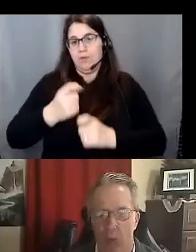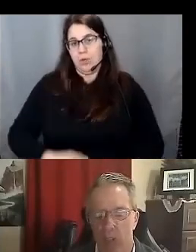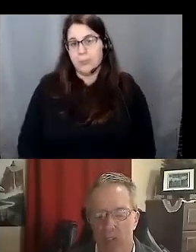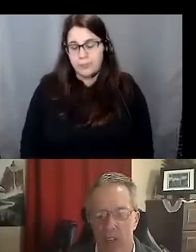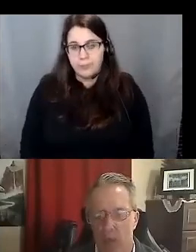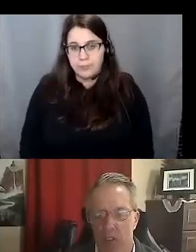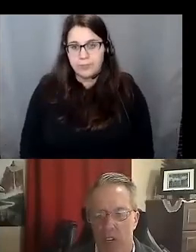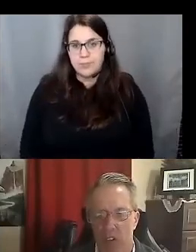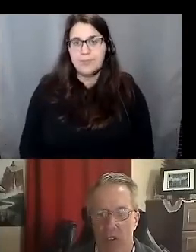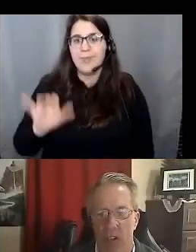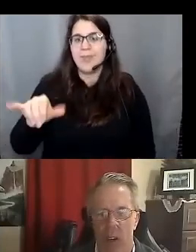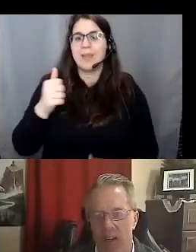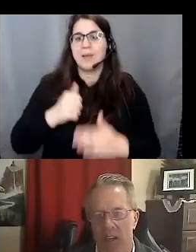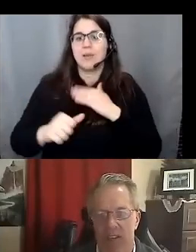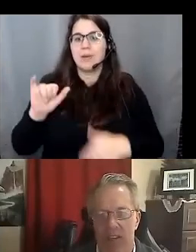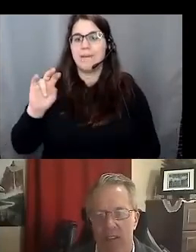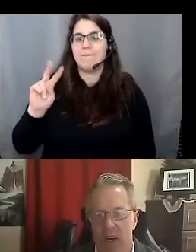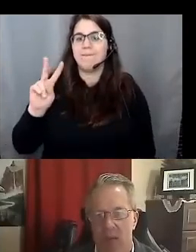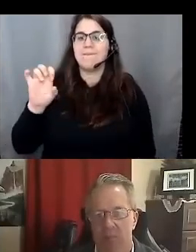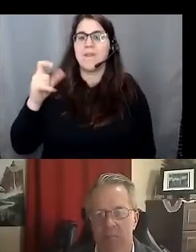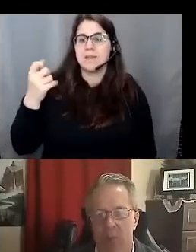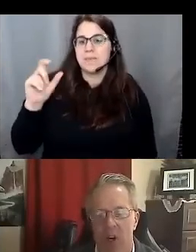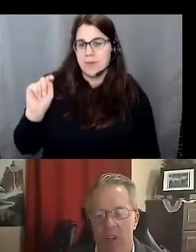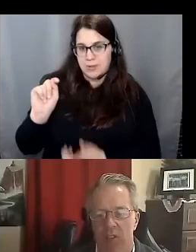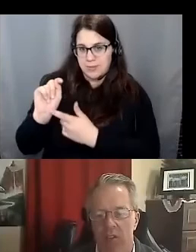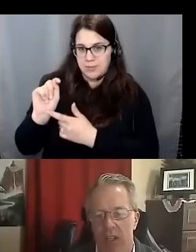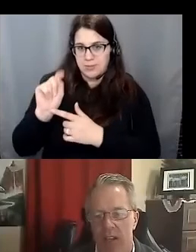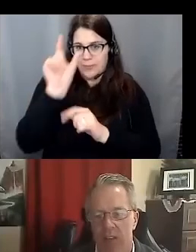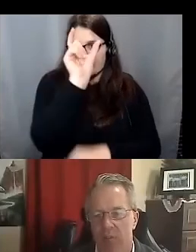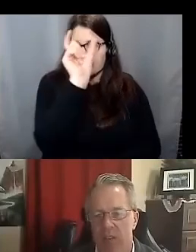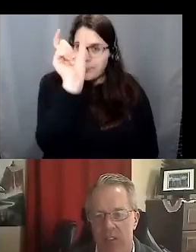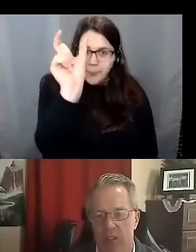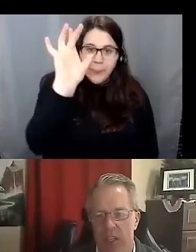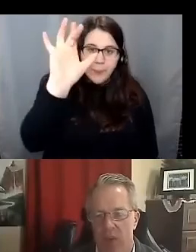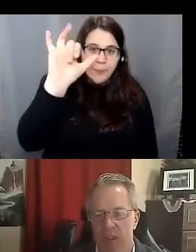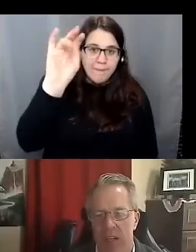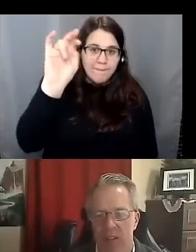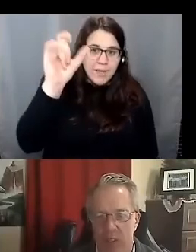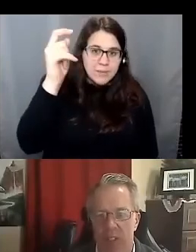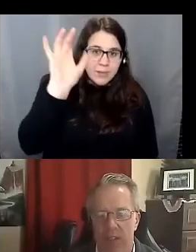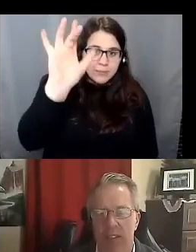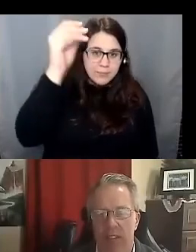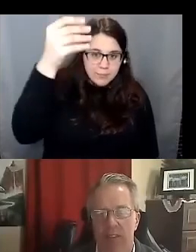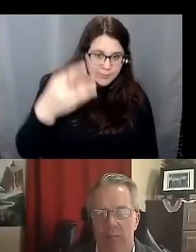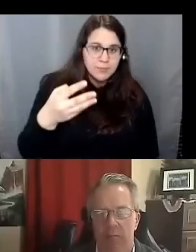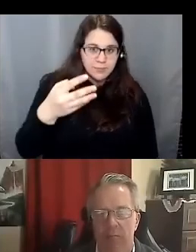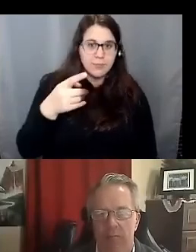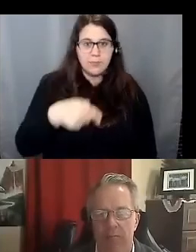And that would be in the investment section on that the top bar. You'd click on investments and it would take you into that screen.